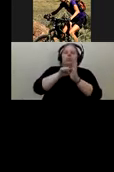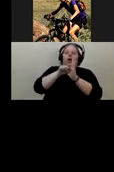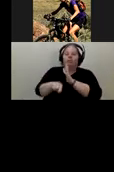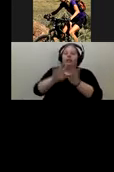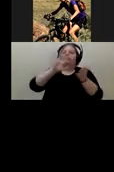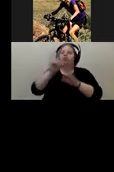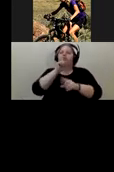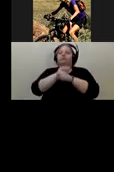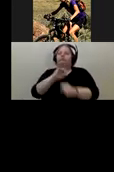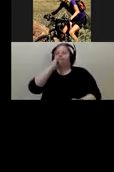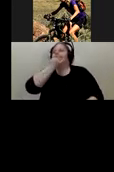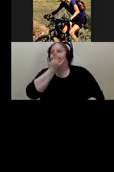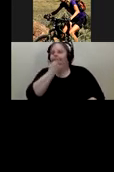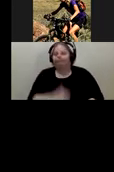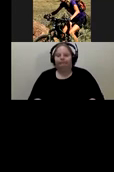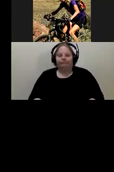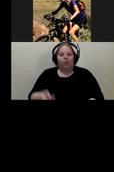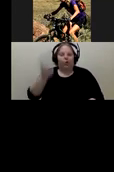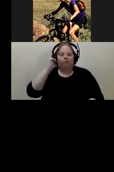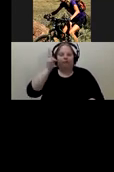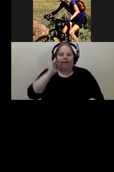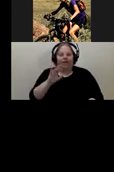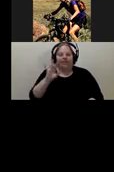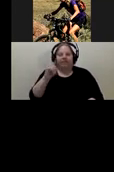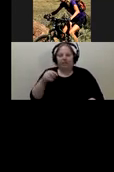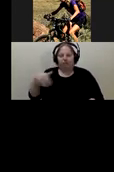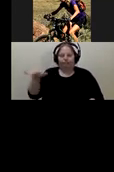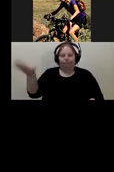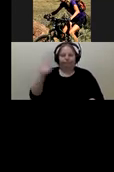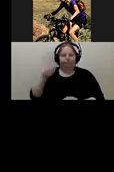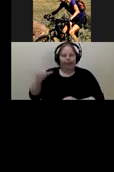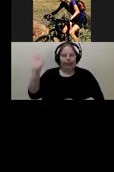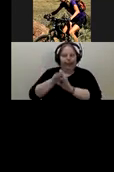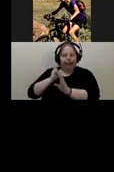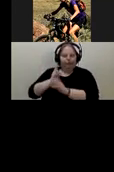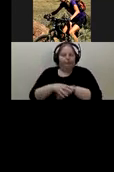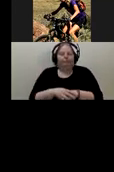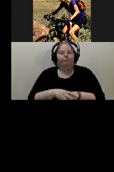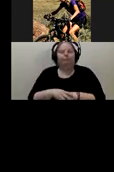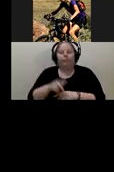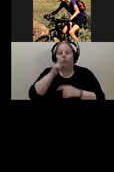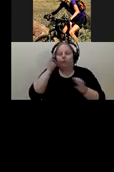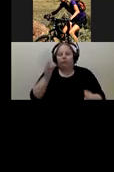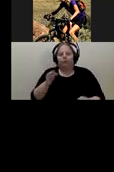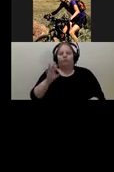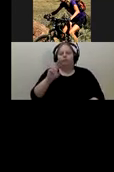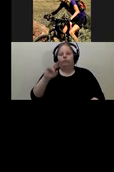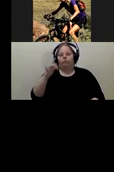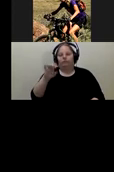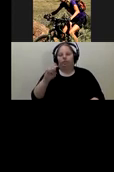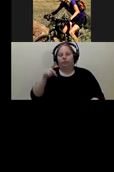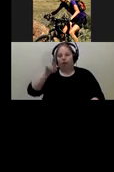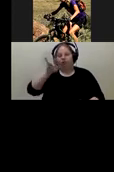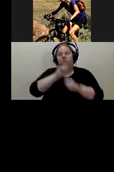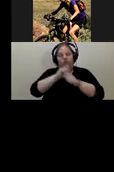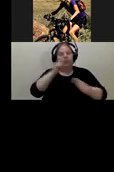Oh, Viking fan. Get out of here. Who gets to decide? Fridge Perry. Yeah, he was a giant